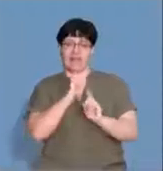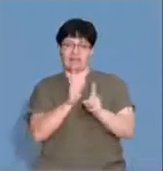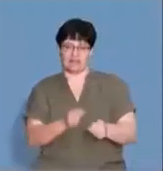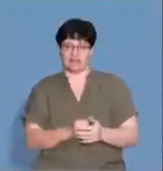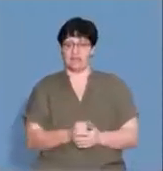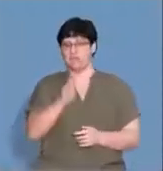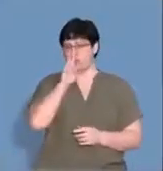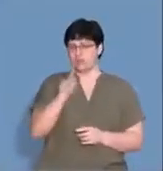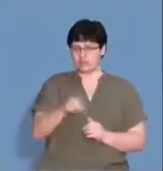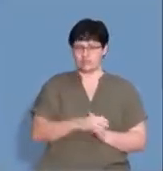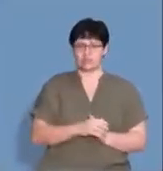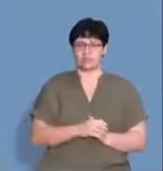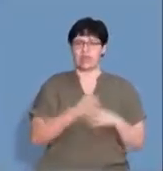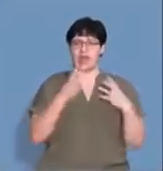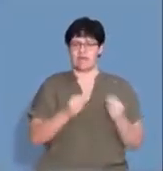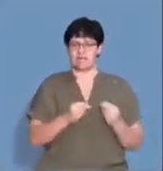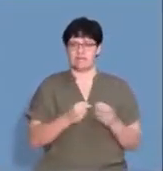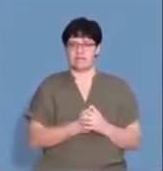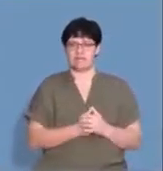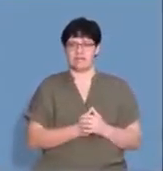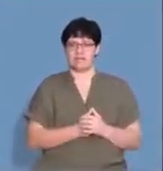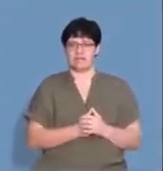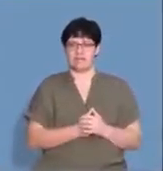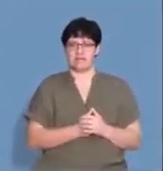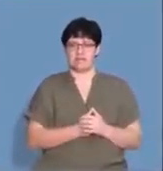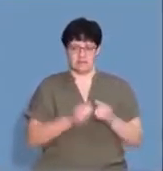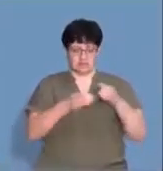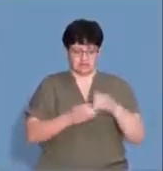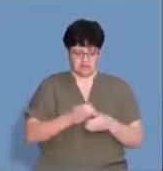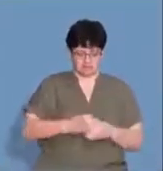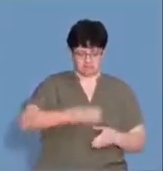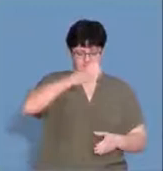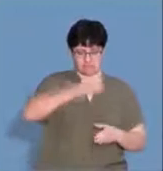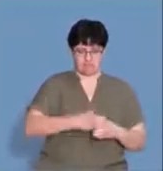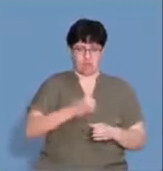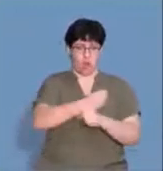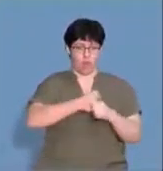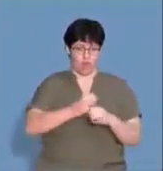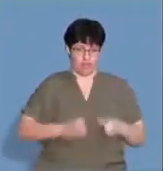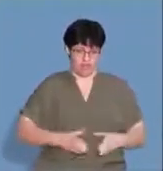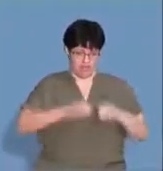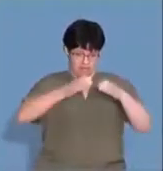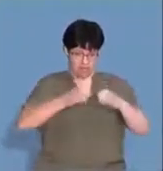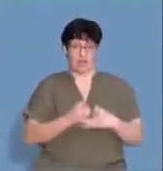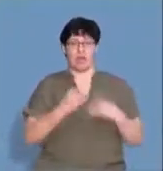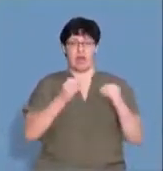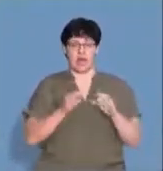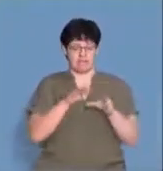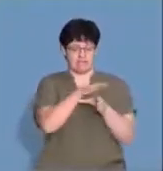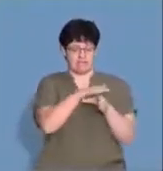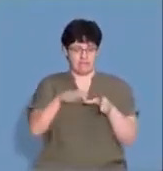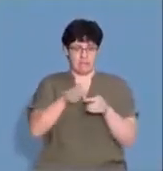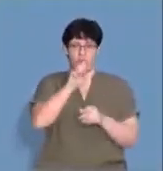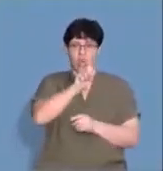let's look at our diagram. We've got a cylindrical coffee tin, tells us that. We've got a diameter